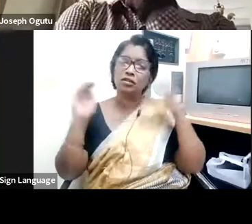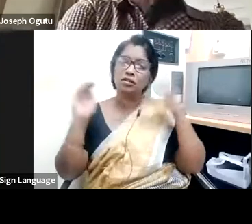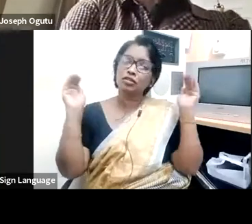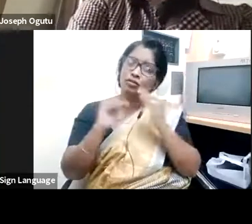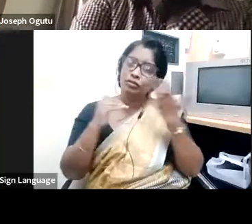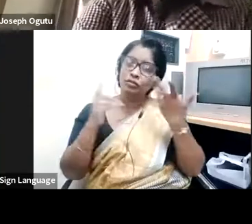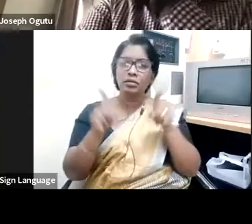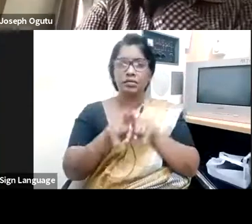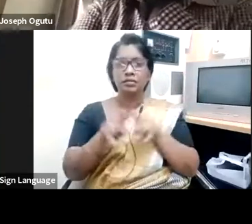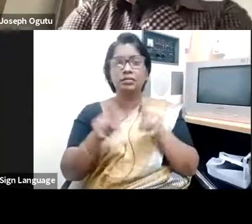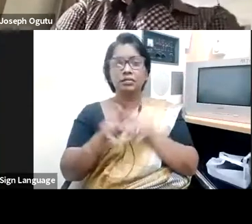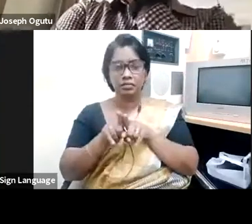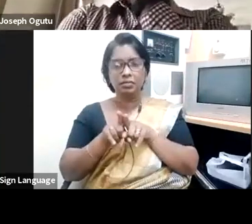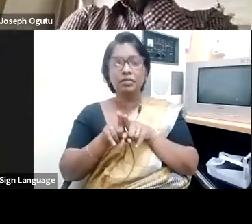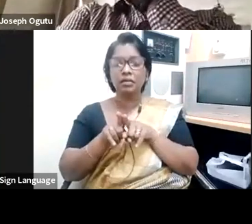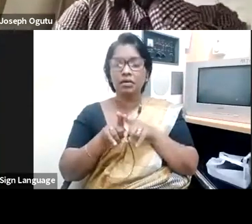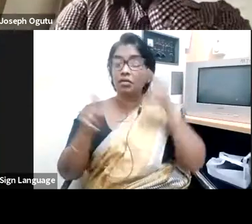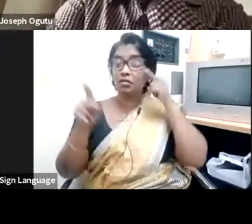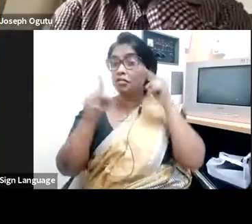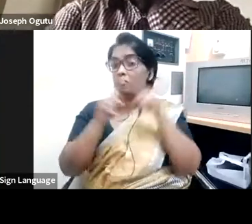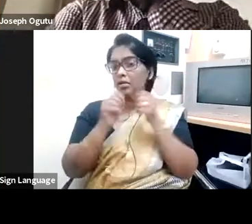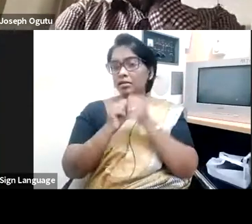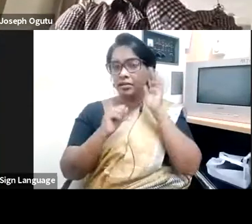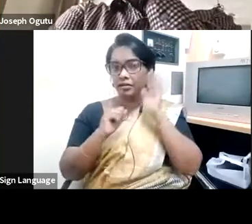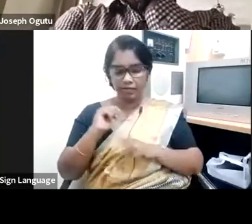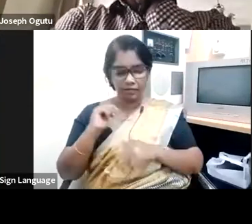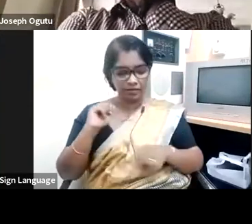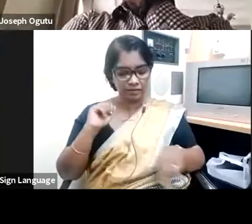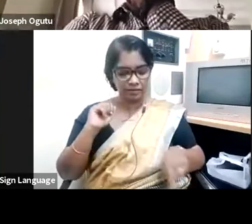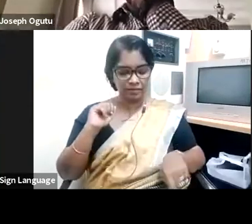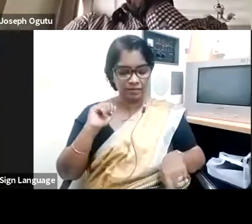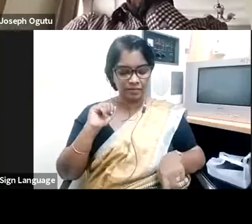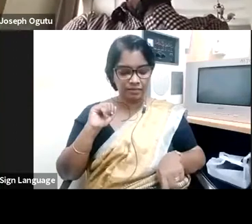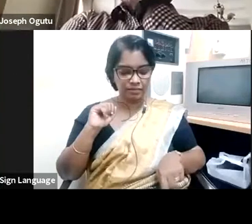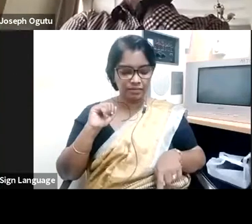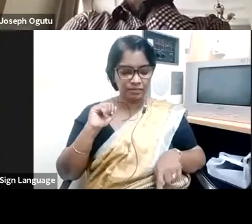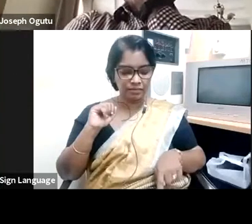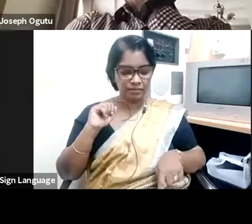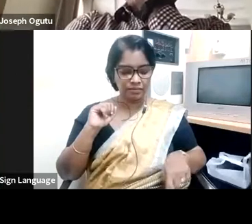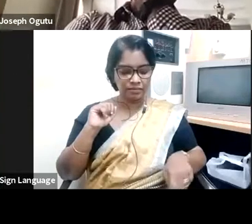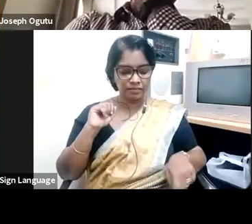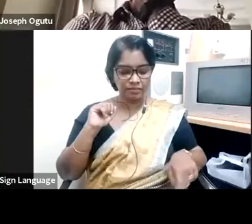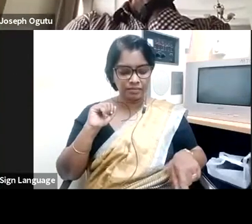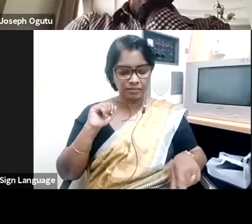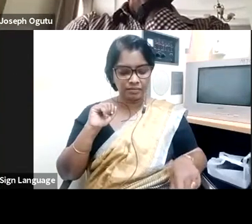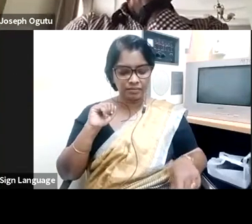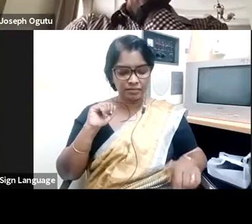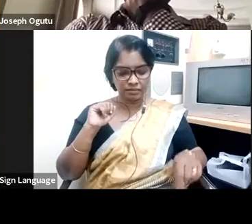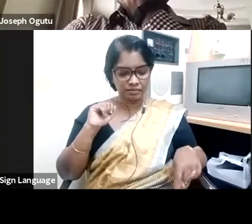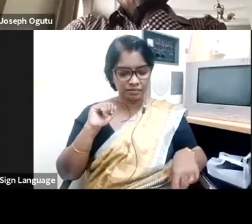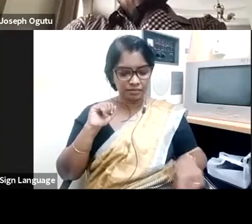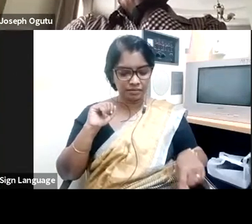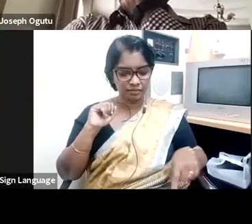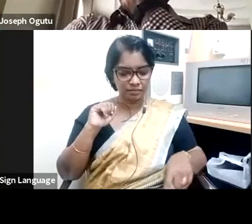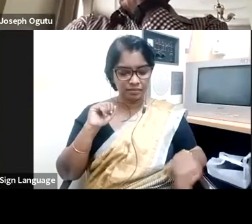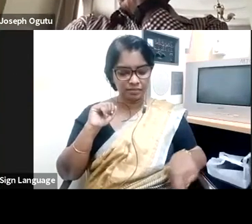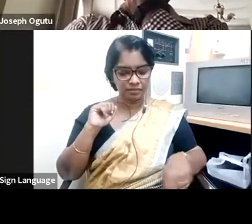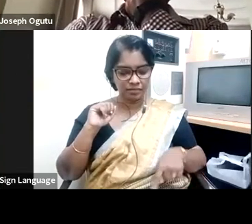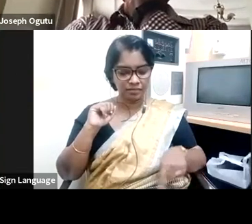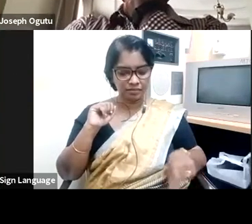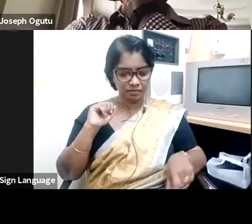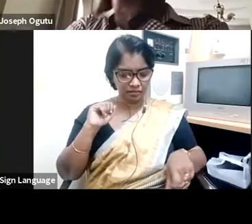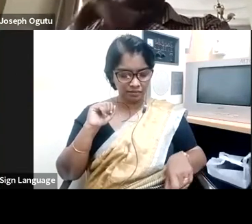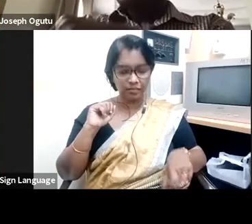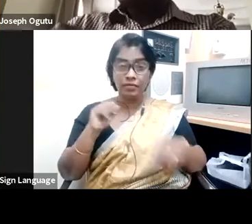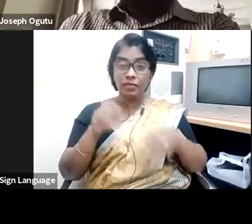moves it beyond just the realm of a few people to an idea that gets socialized. And the premise there